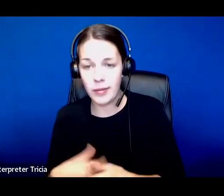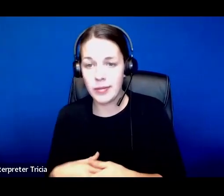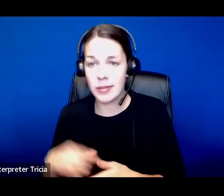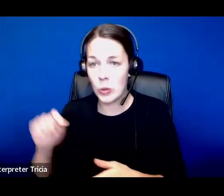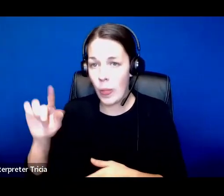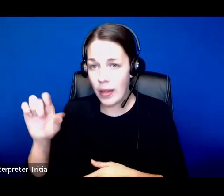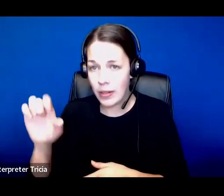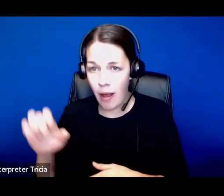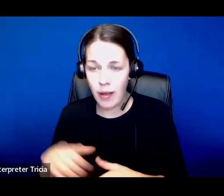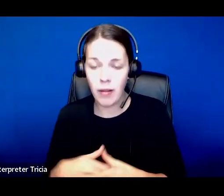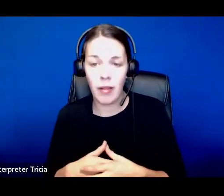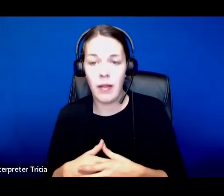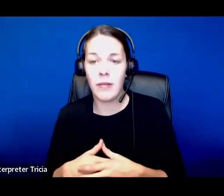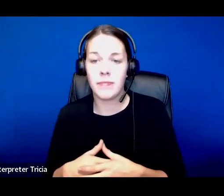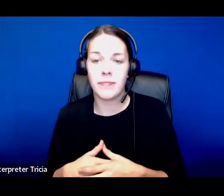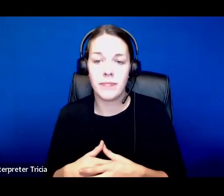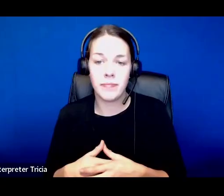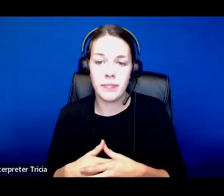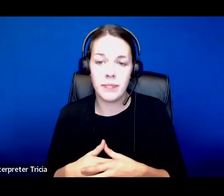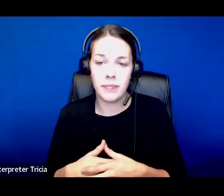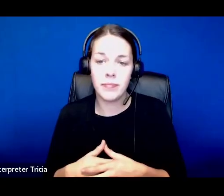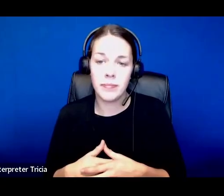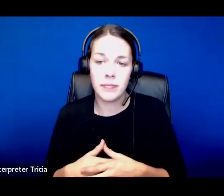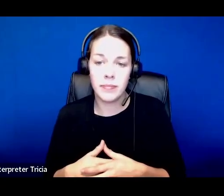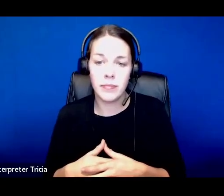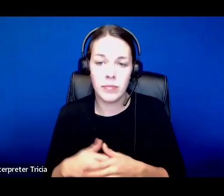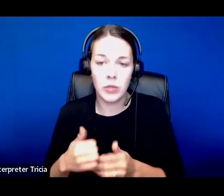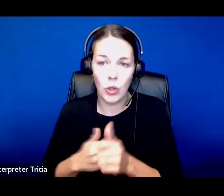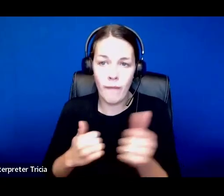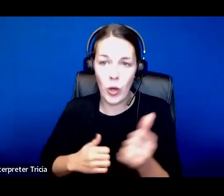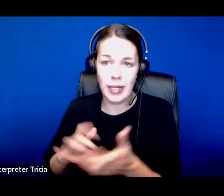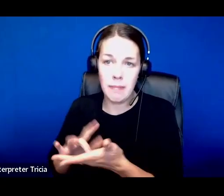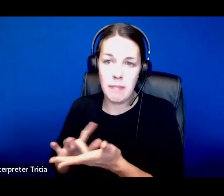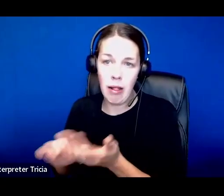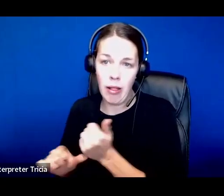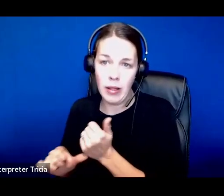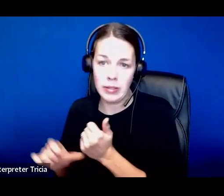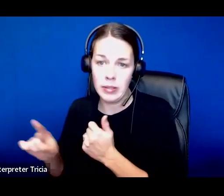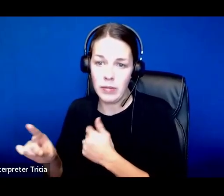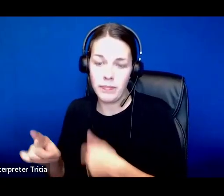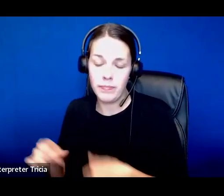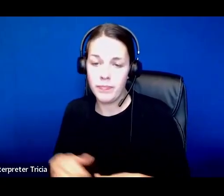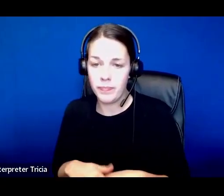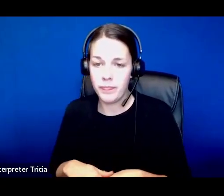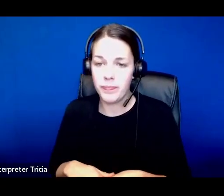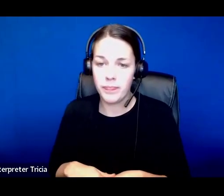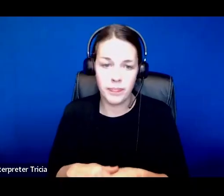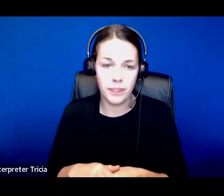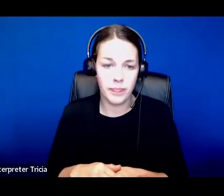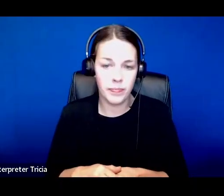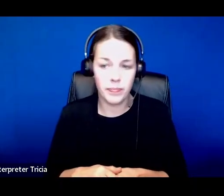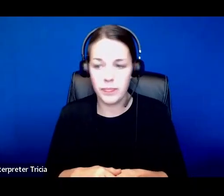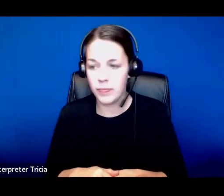title to avoid medical assistance, forced sales, for example.